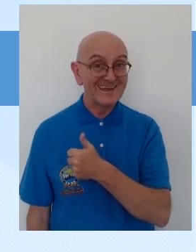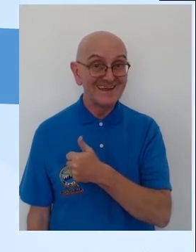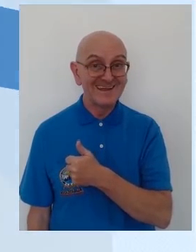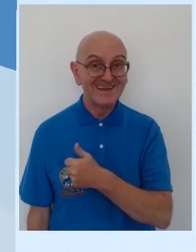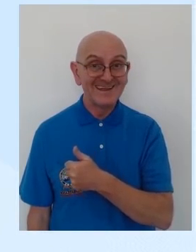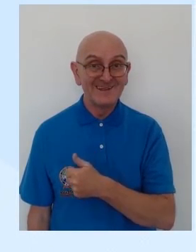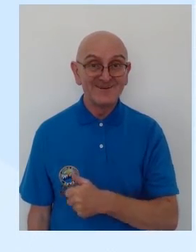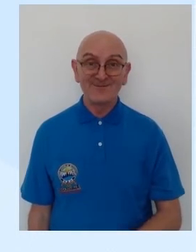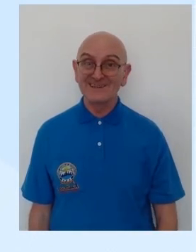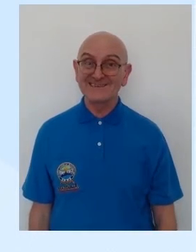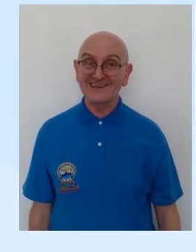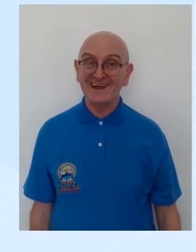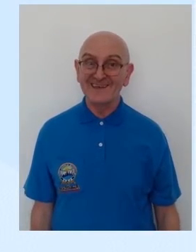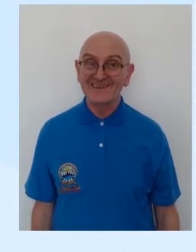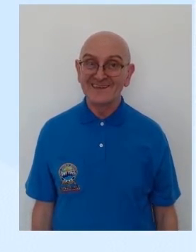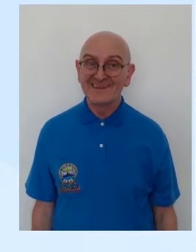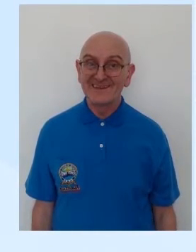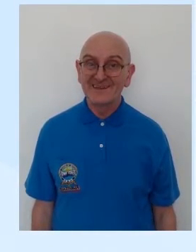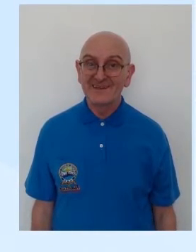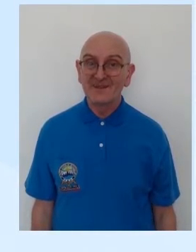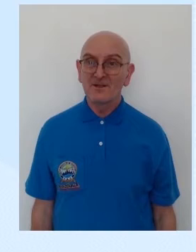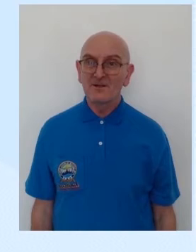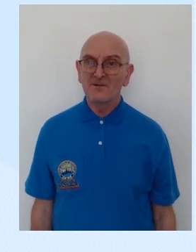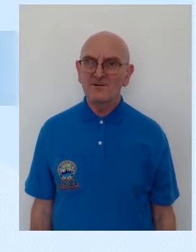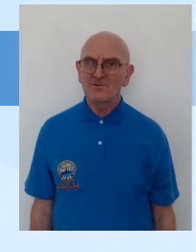Okay? Well done.